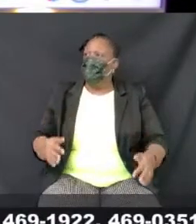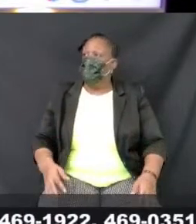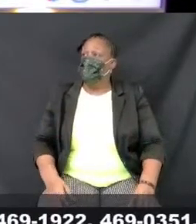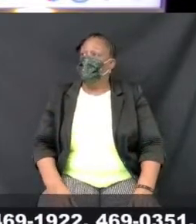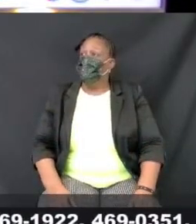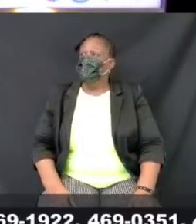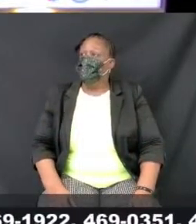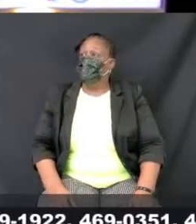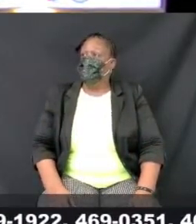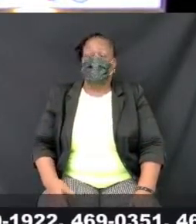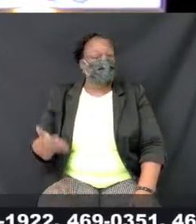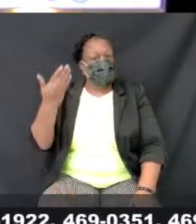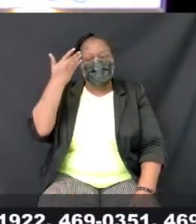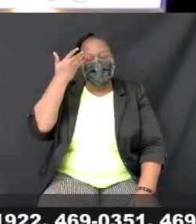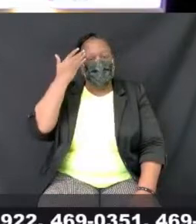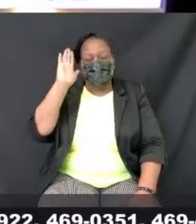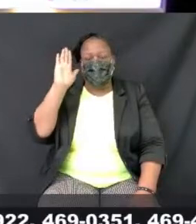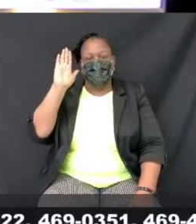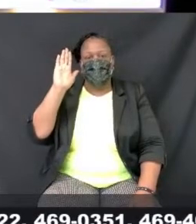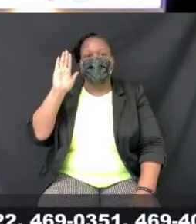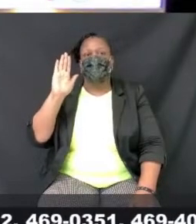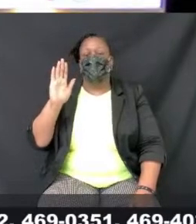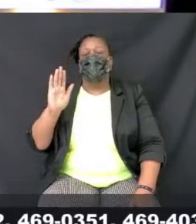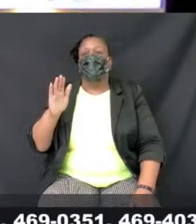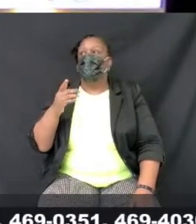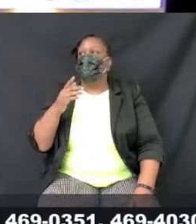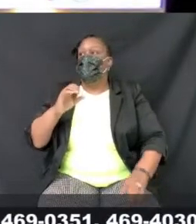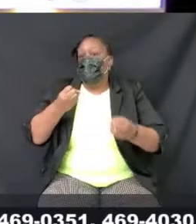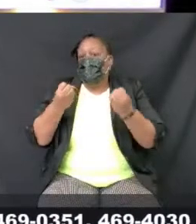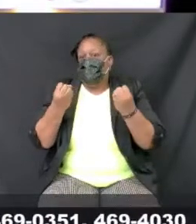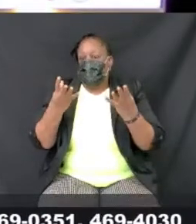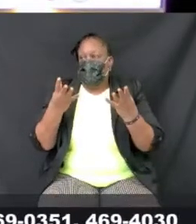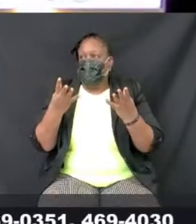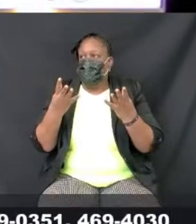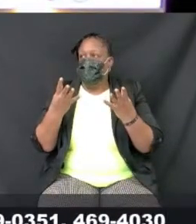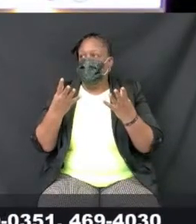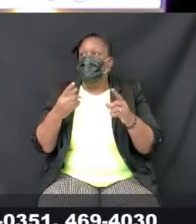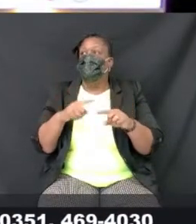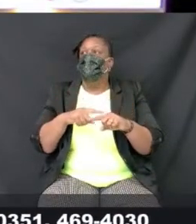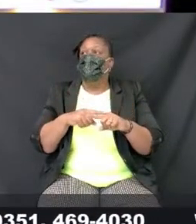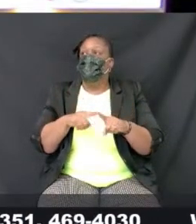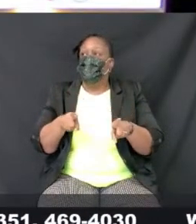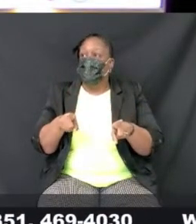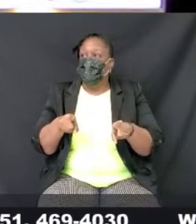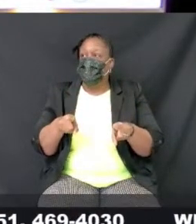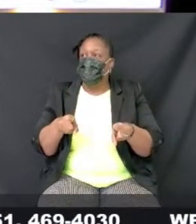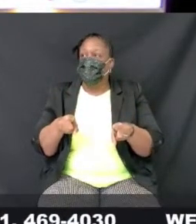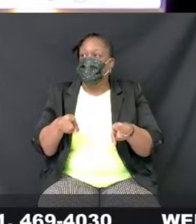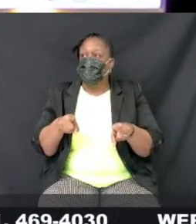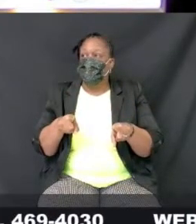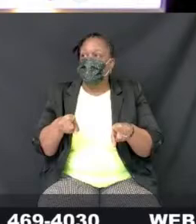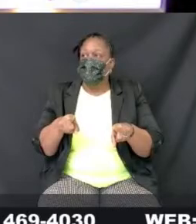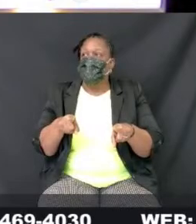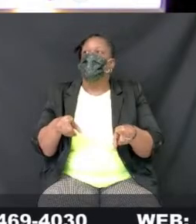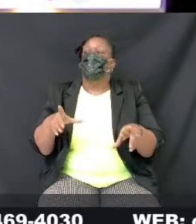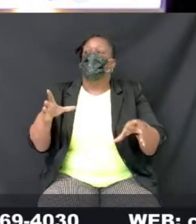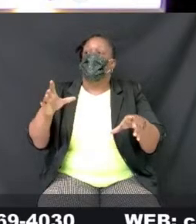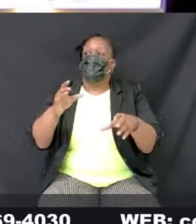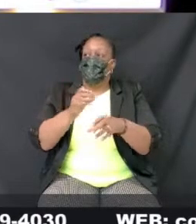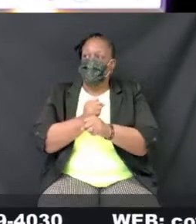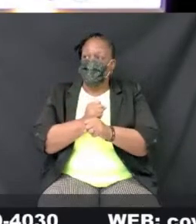I can't give you an absolute number off the top of my head, but we know that if you got